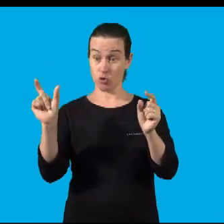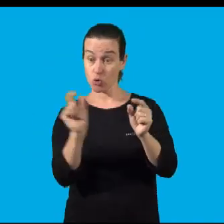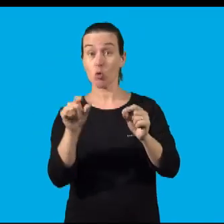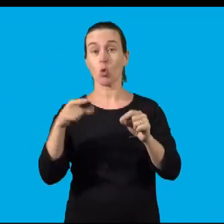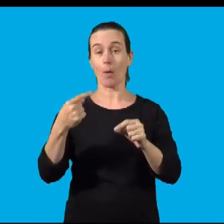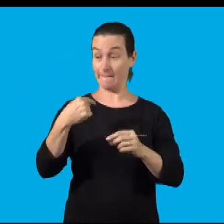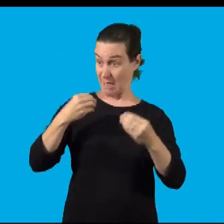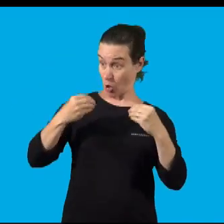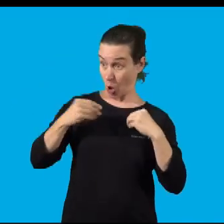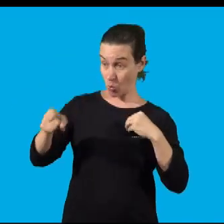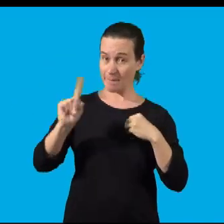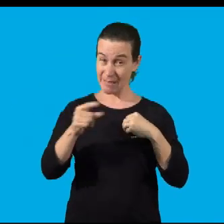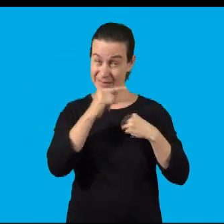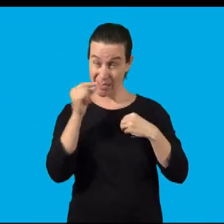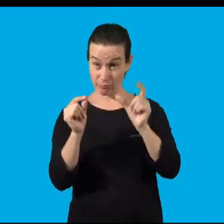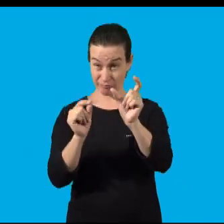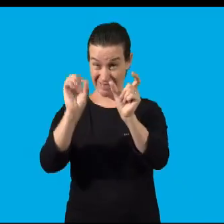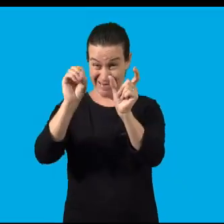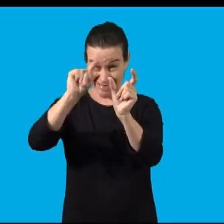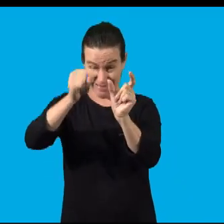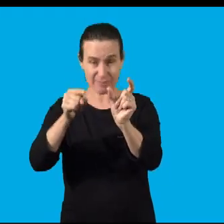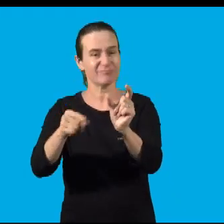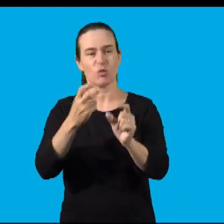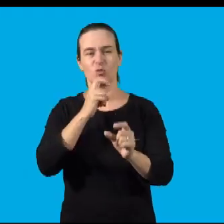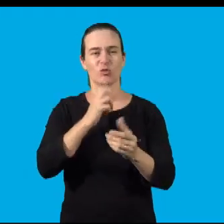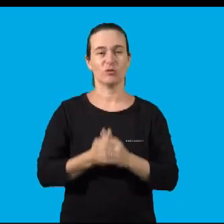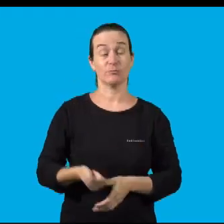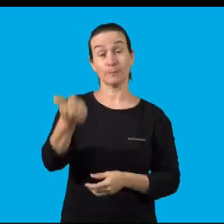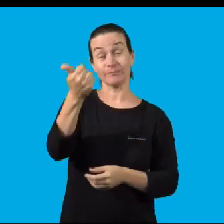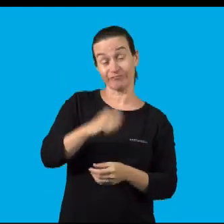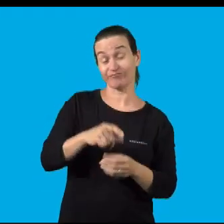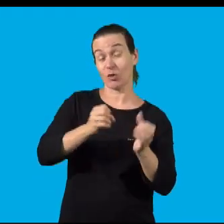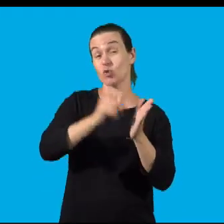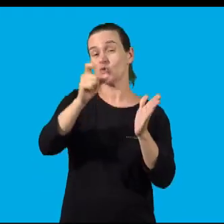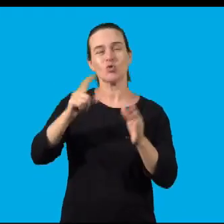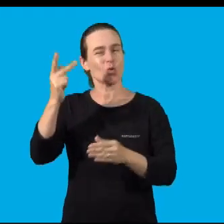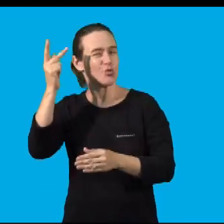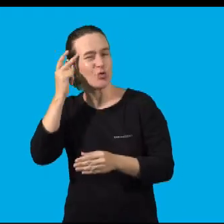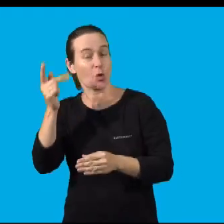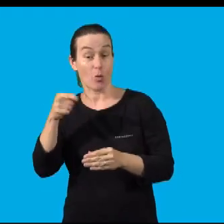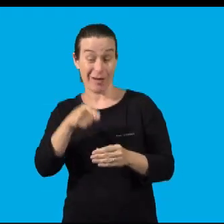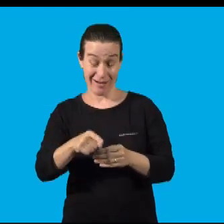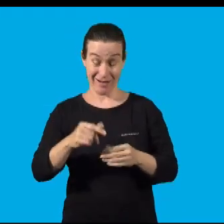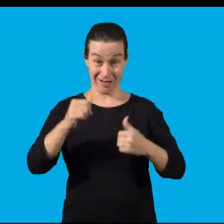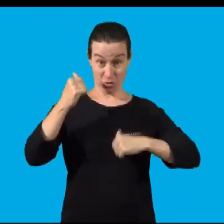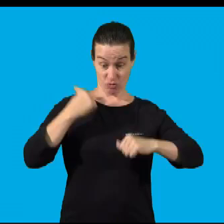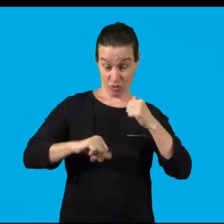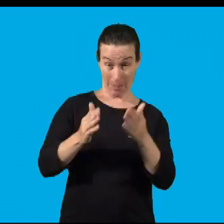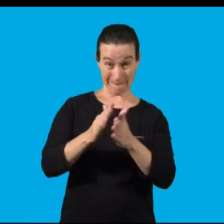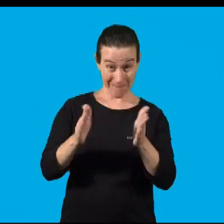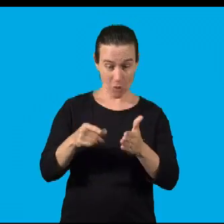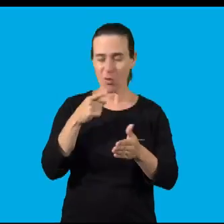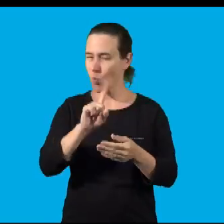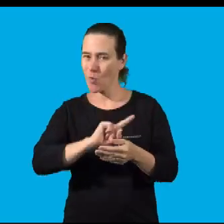possession. In some cases, basic plot details were not known and characters were incorrectly identified, which suggested